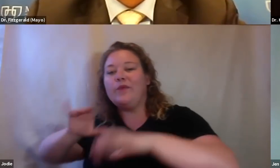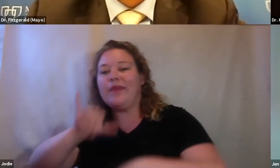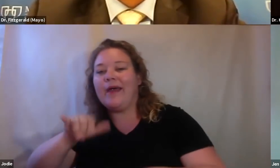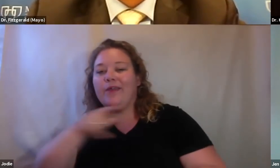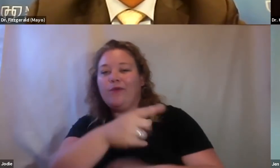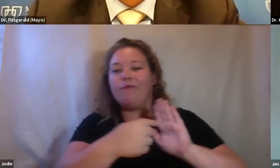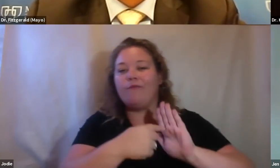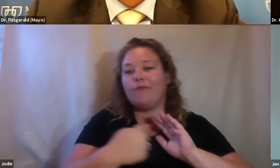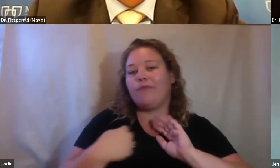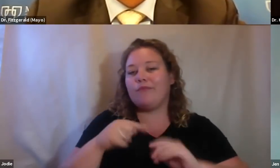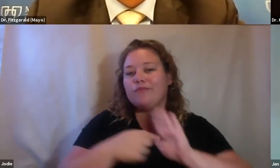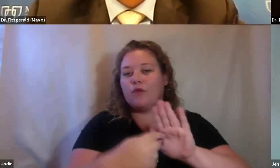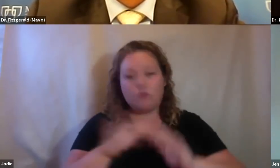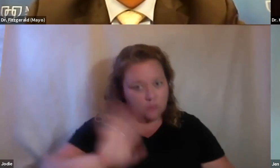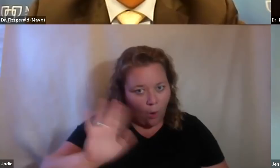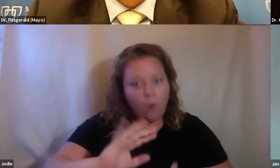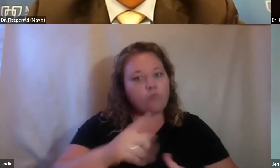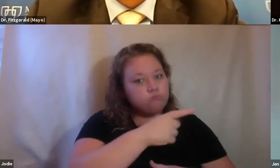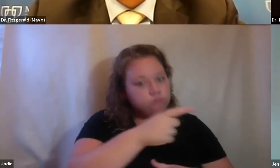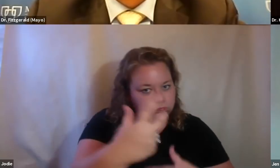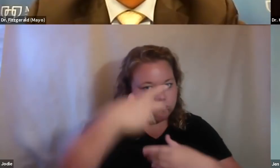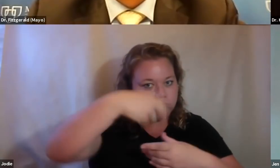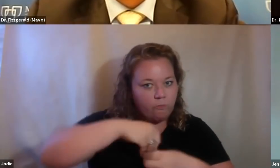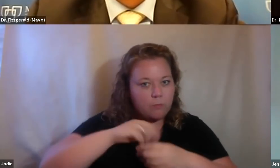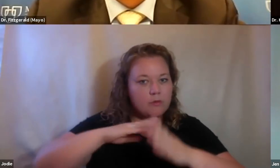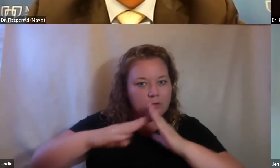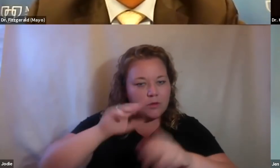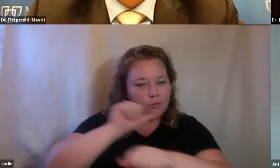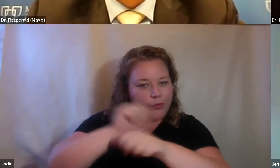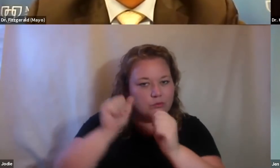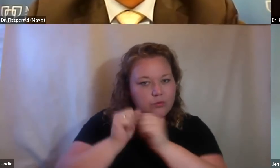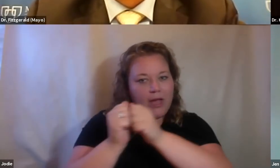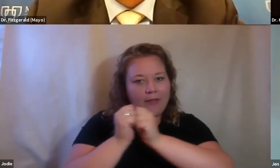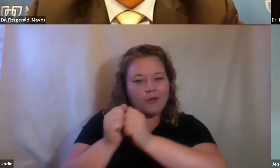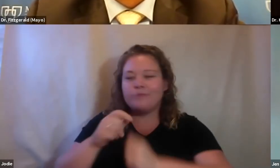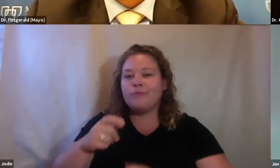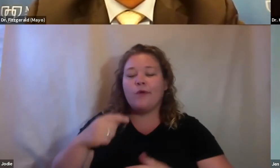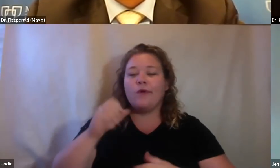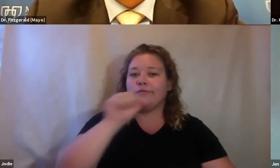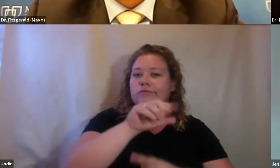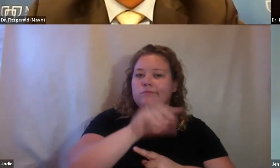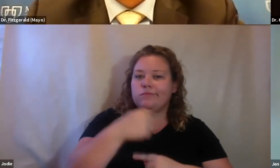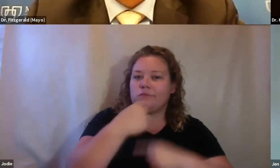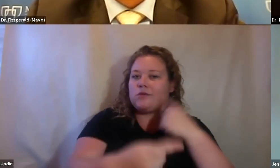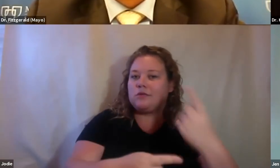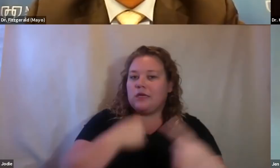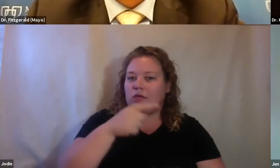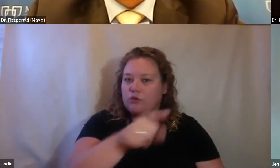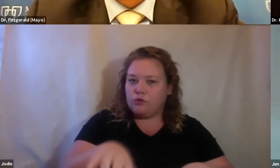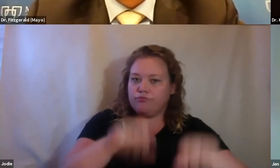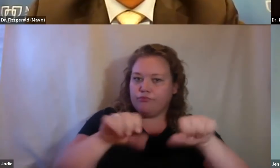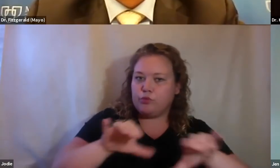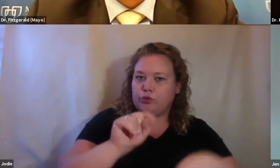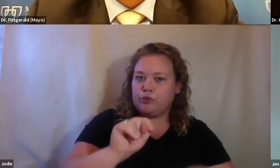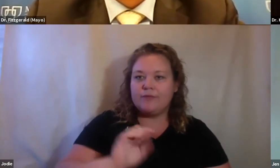do. This is a community that has to work together, and it isn't we tell you what to do and you do it. It is, here is the data,